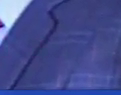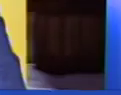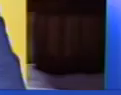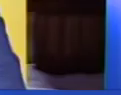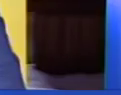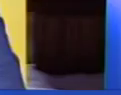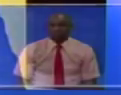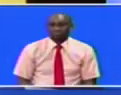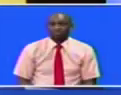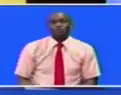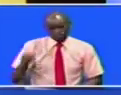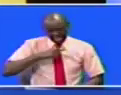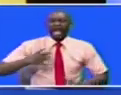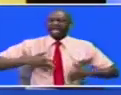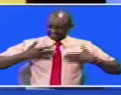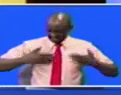chairman. We are excited